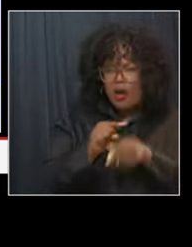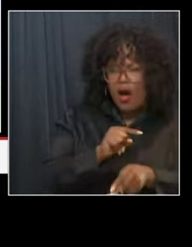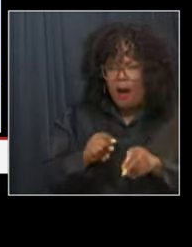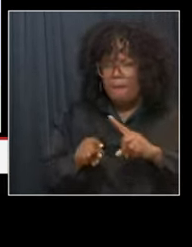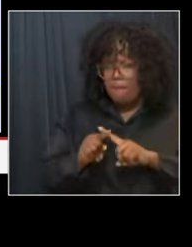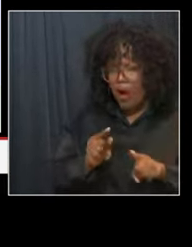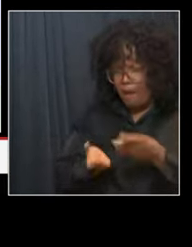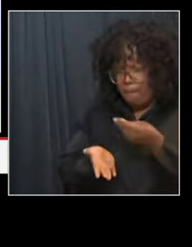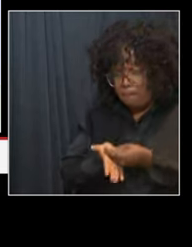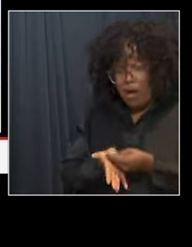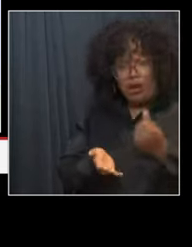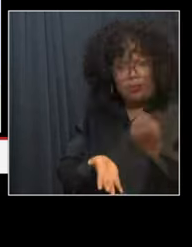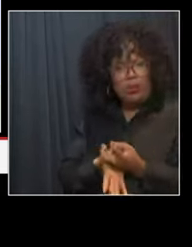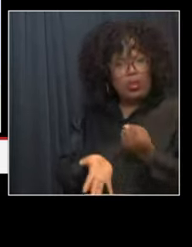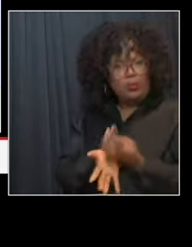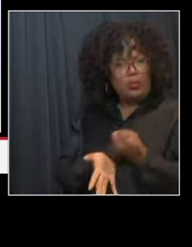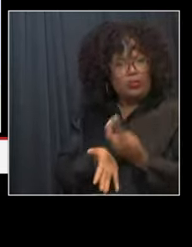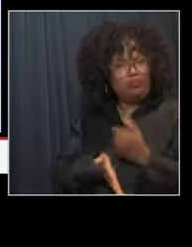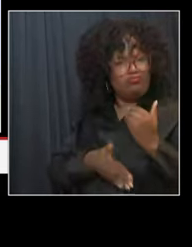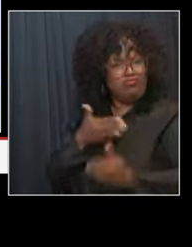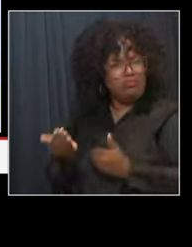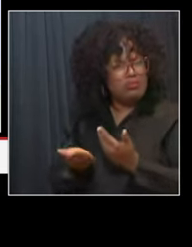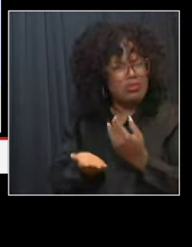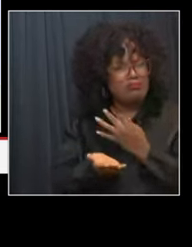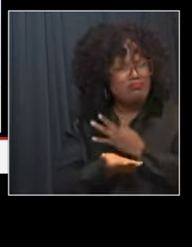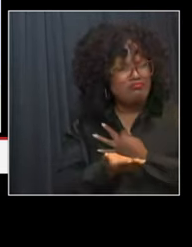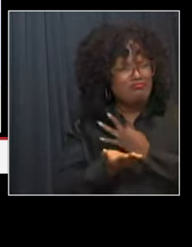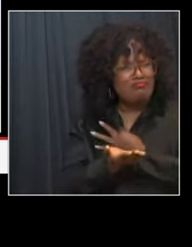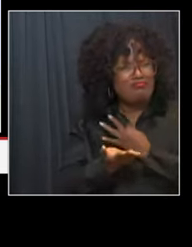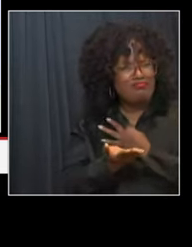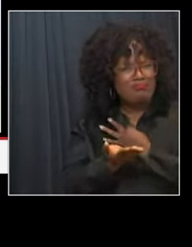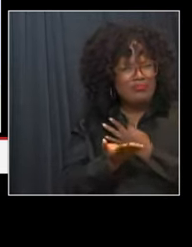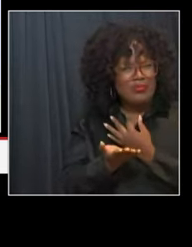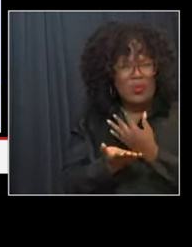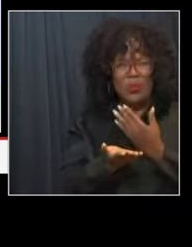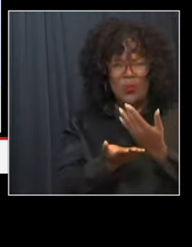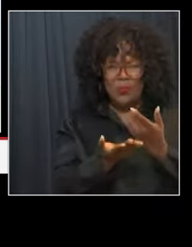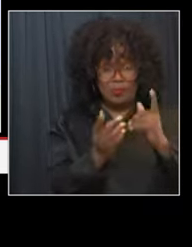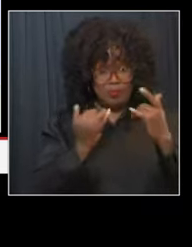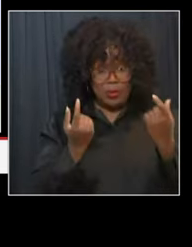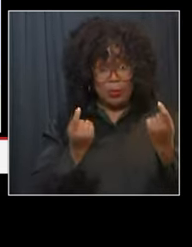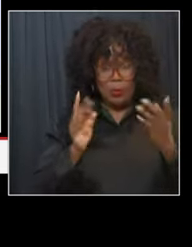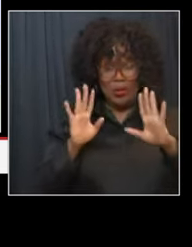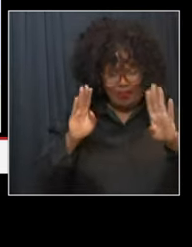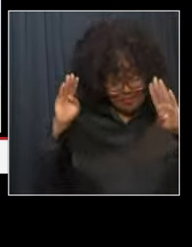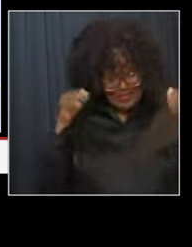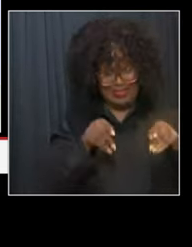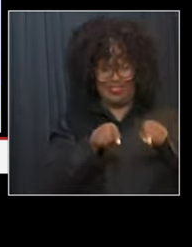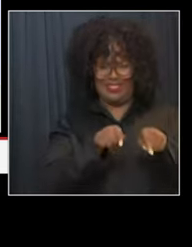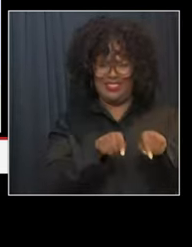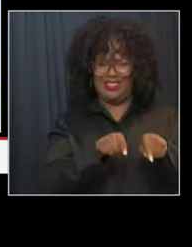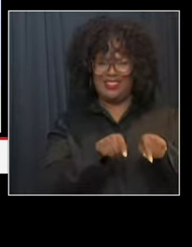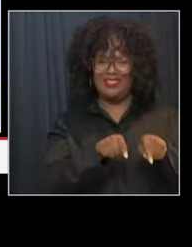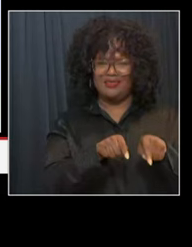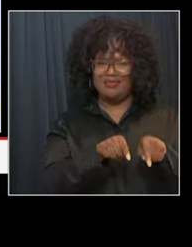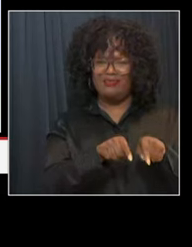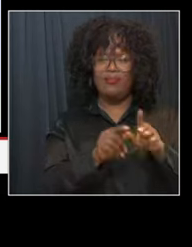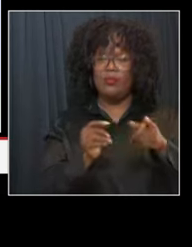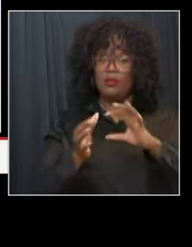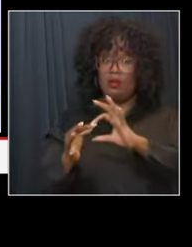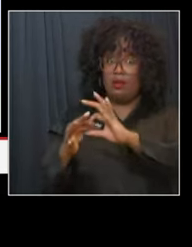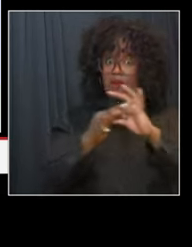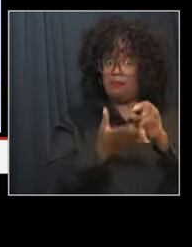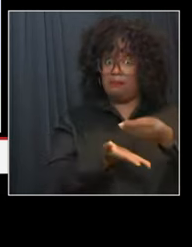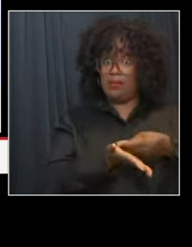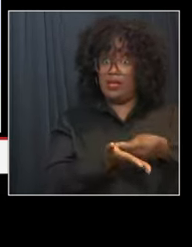cuts. And so we need to kind of stay focused in on that. And as it relates to expenditure, commissions,